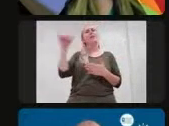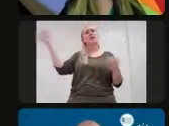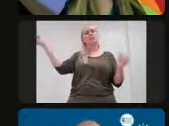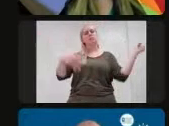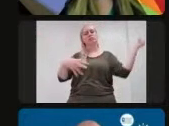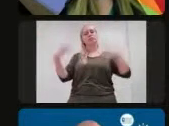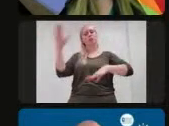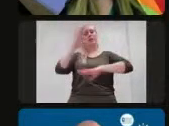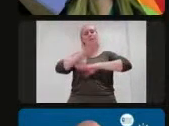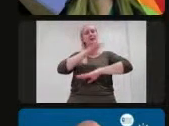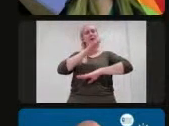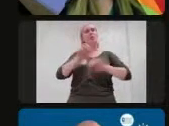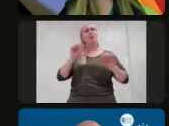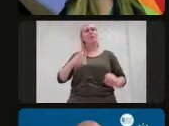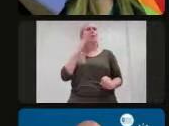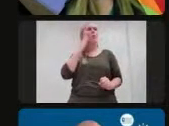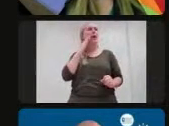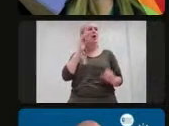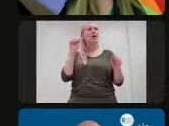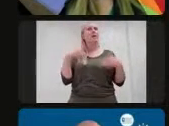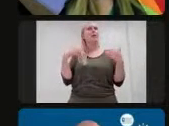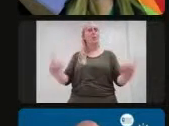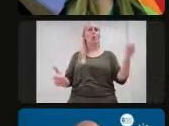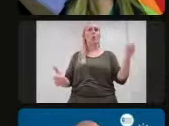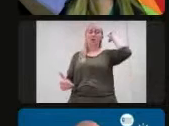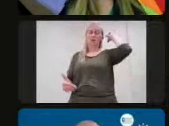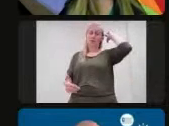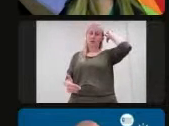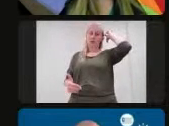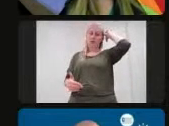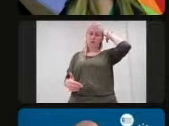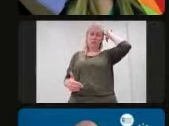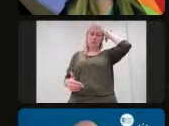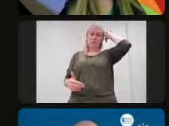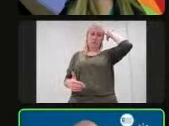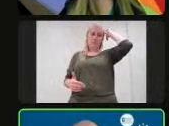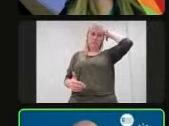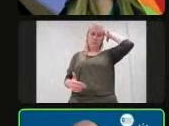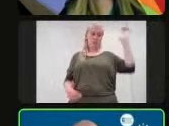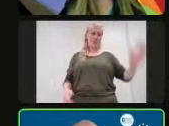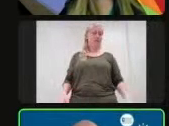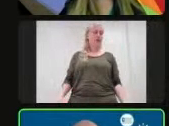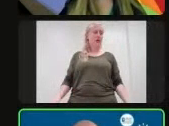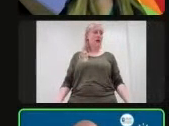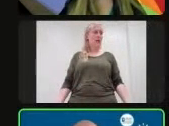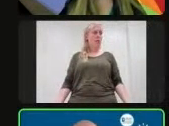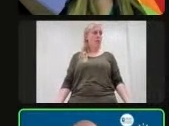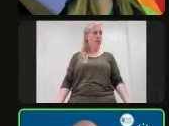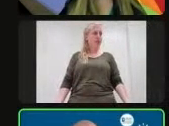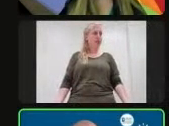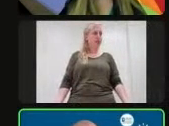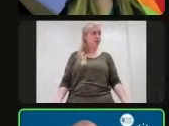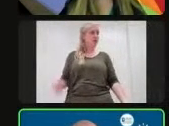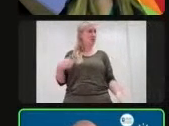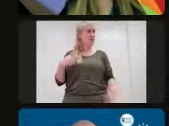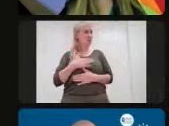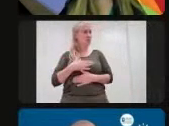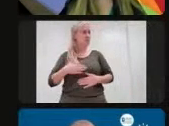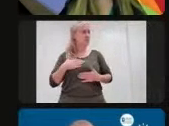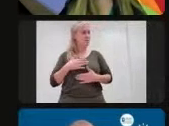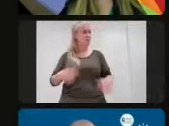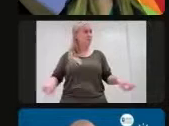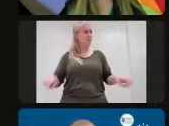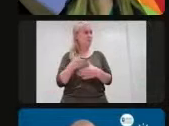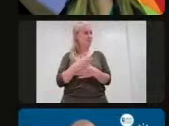can acknowledge it, so we can move past it, Vincent. That's what I'm talking about. So I appreciate, you